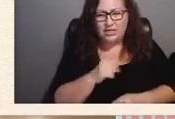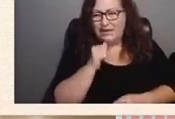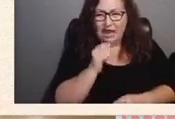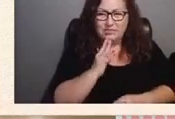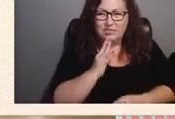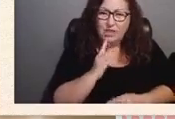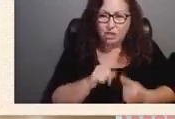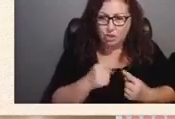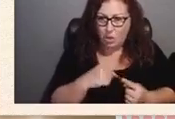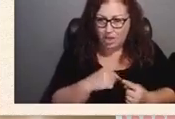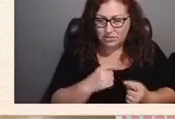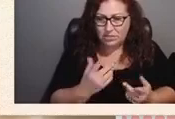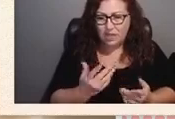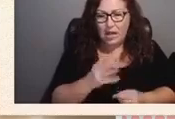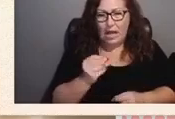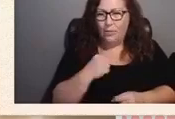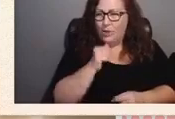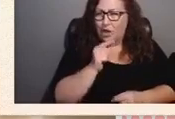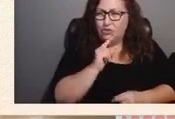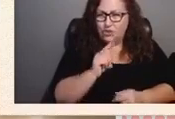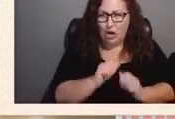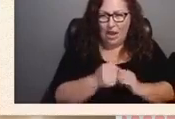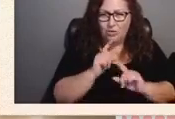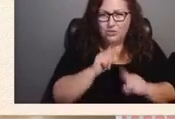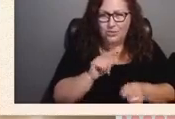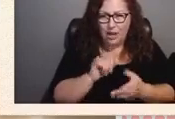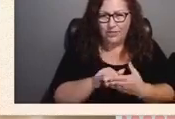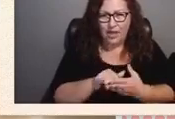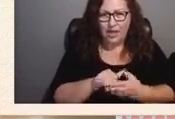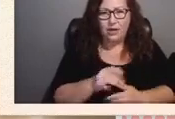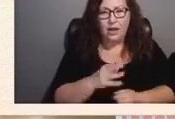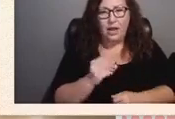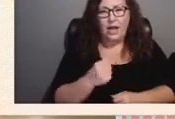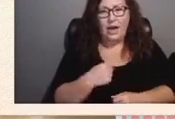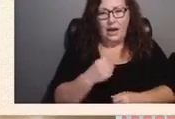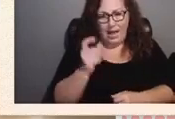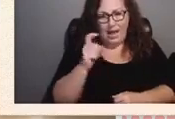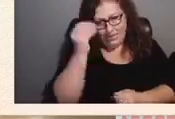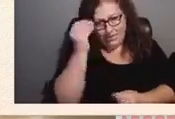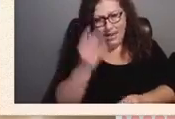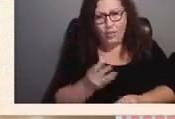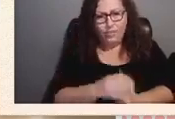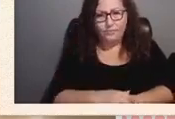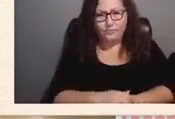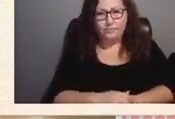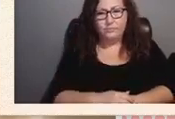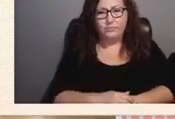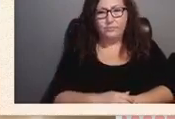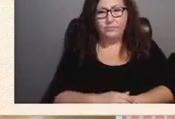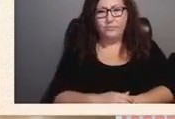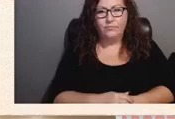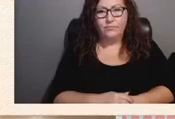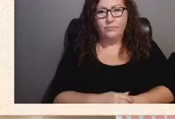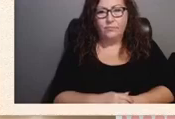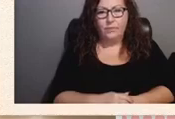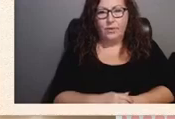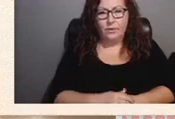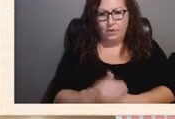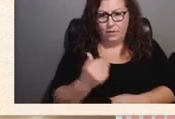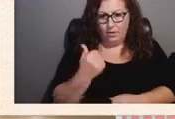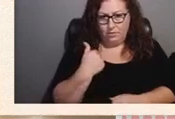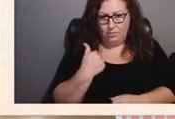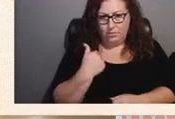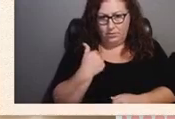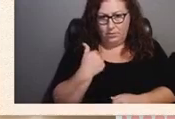and we weren't sure how to respond to that. And I had to tell them, I have ASD.